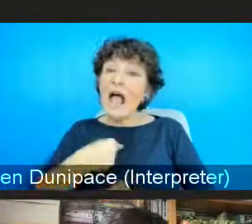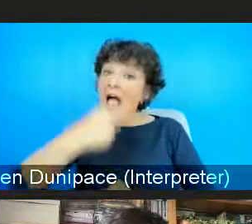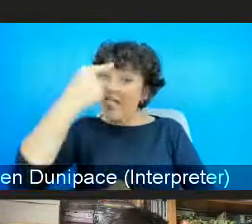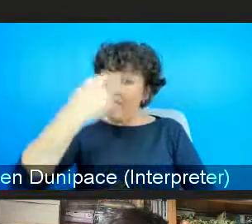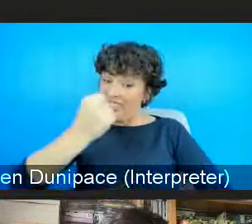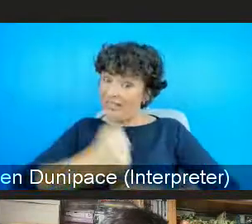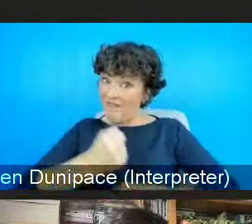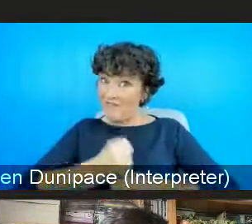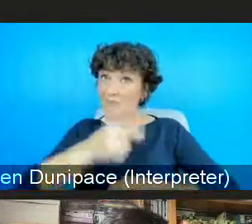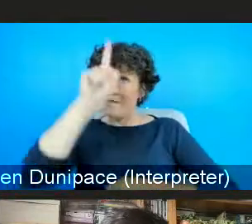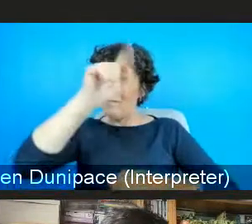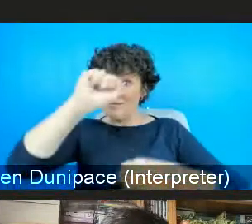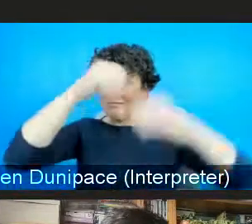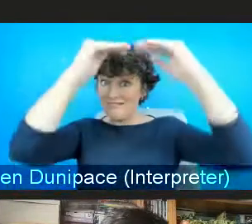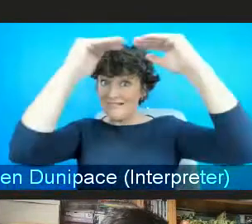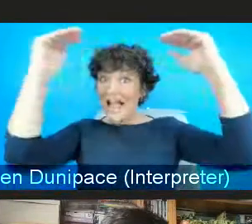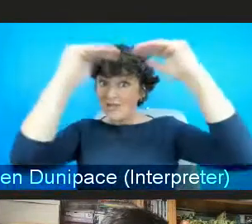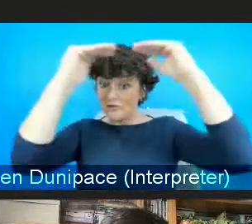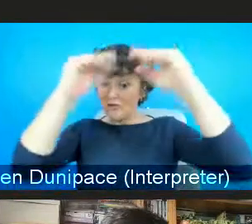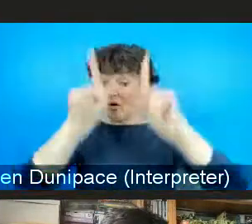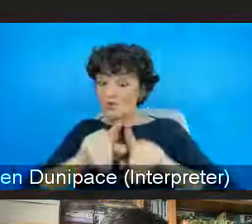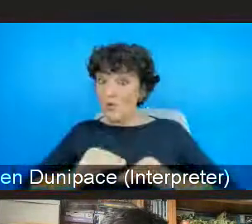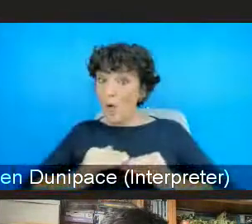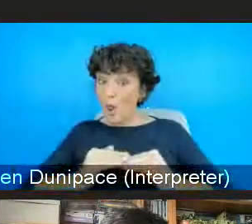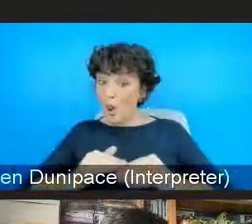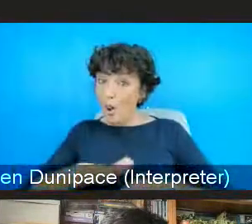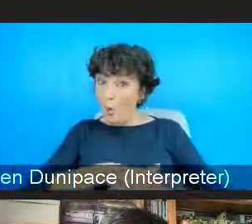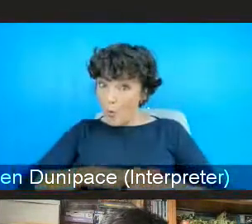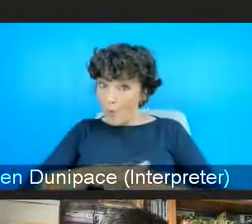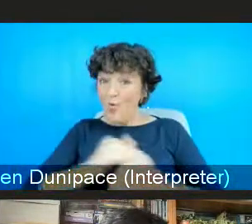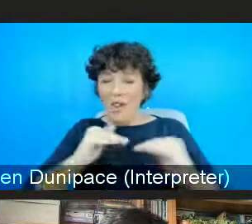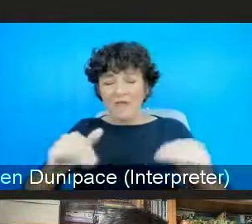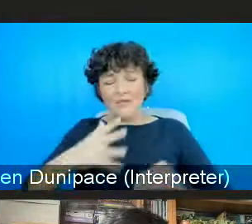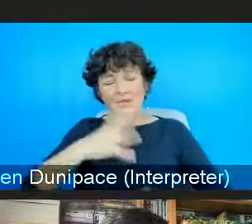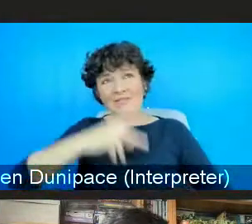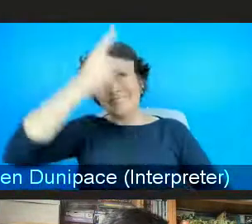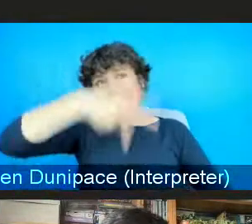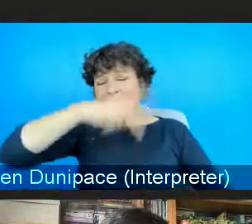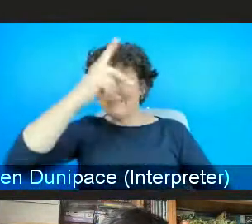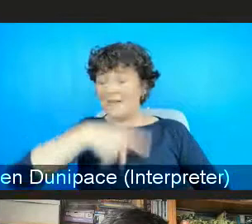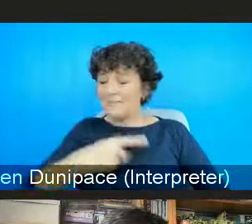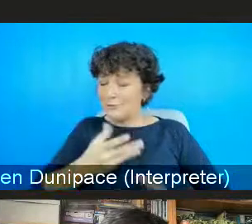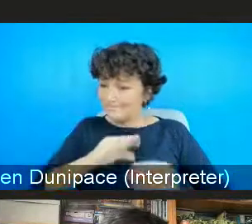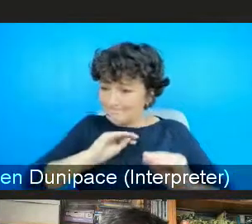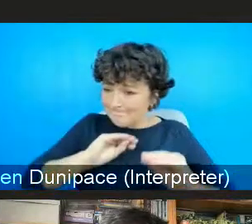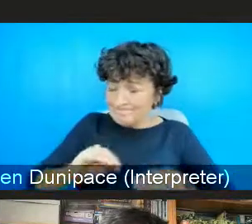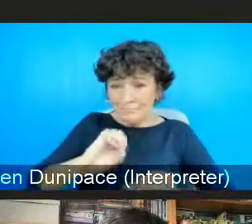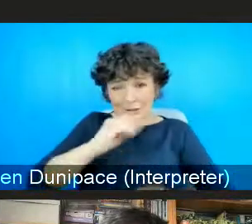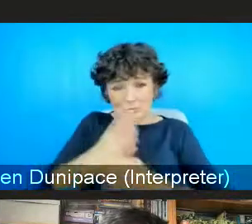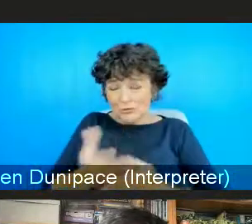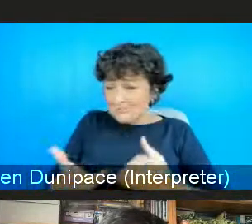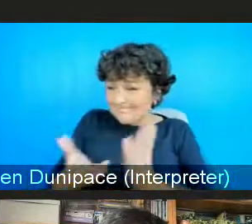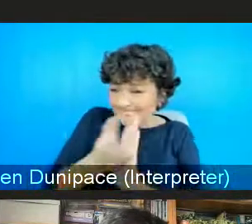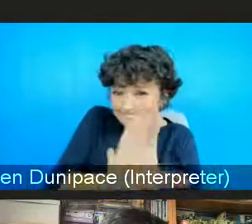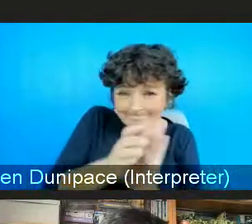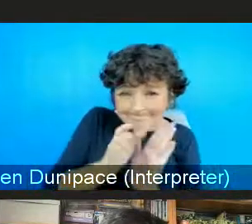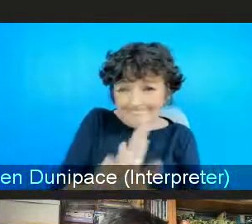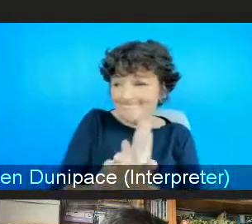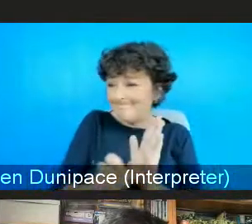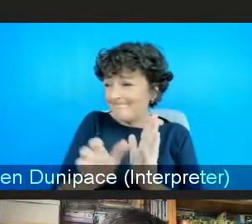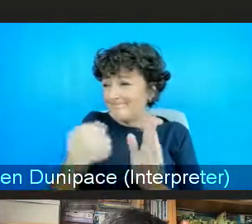levels, needs to make sure that we're empowering people, that we're putting in place the infrastructure, I suppose, in